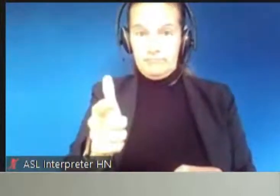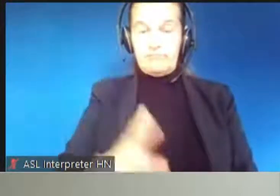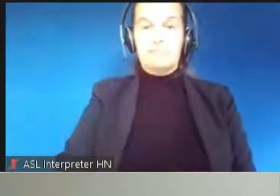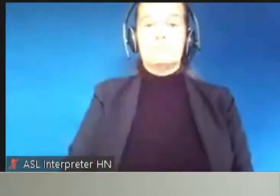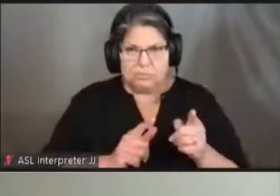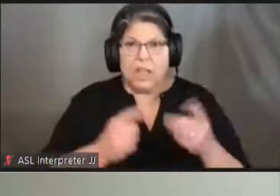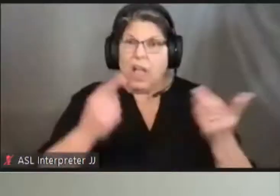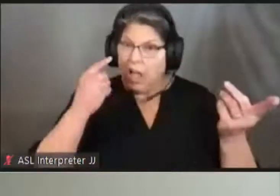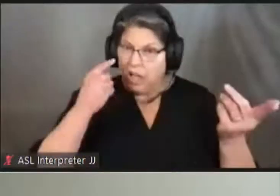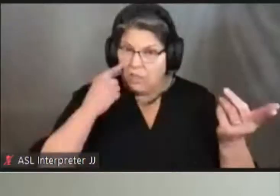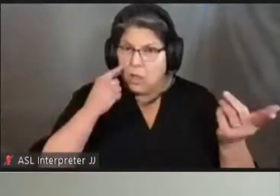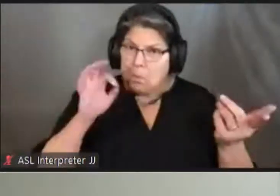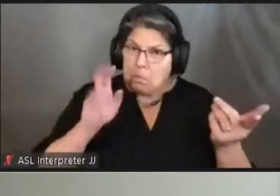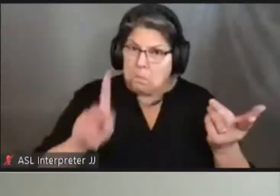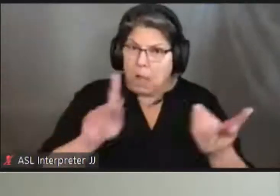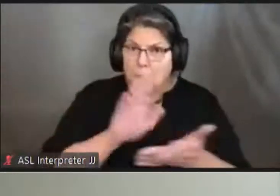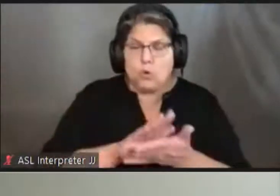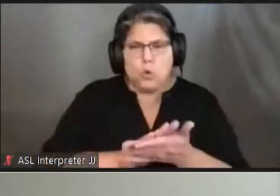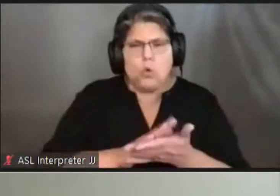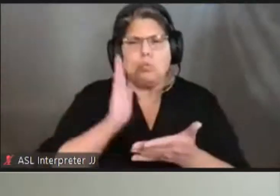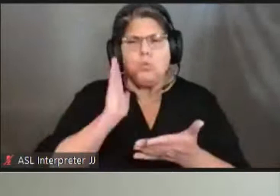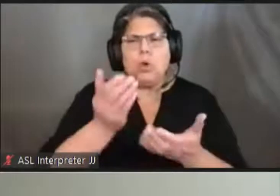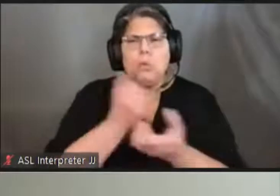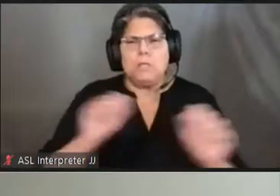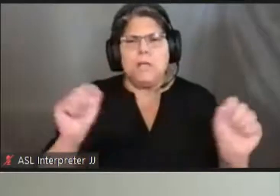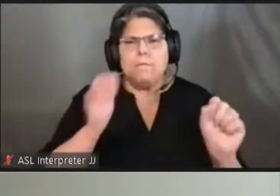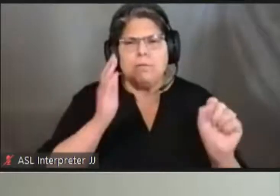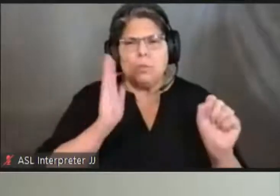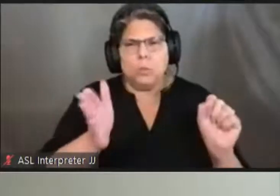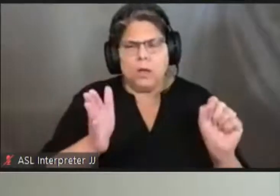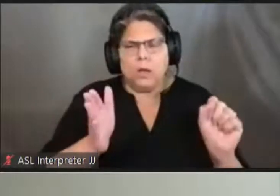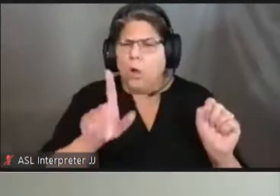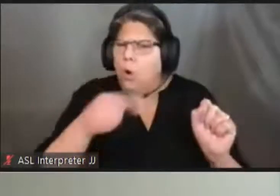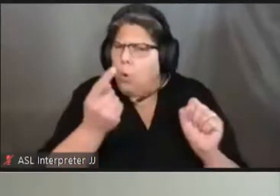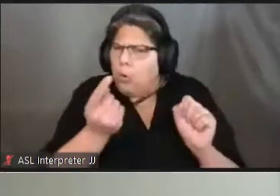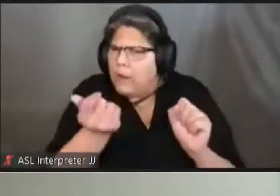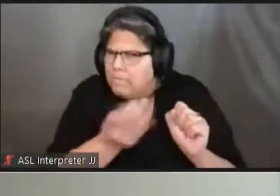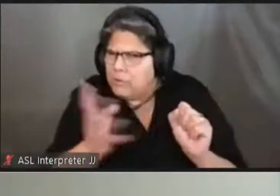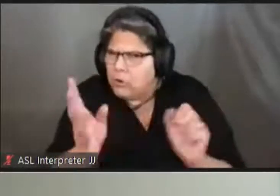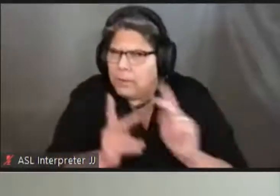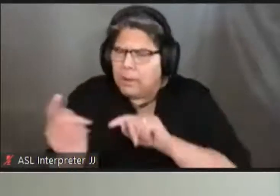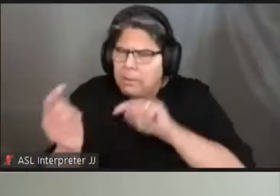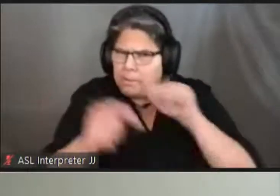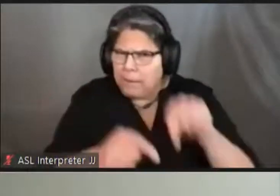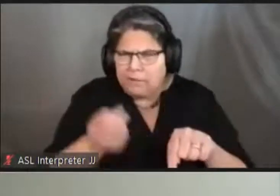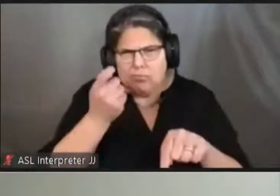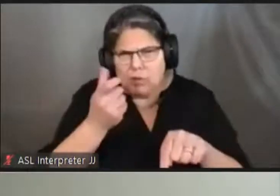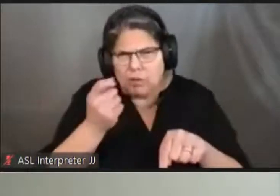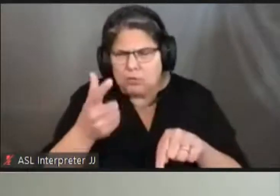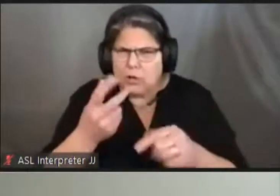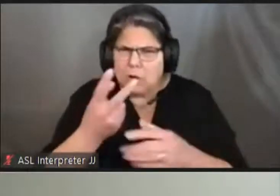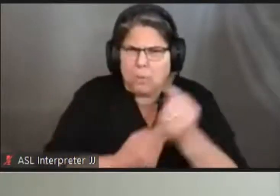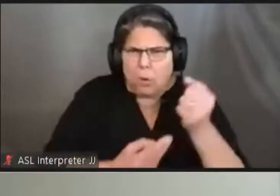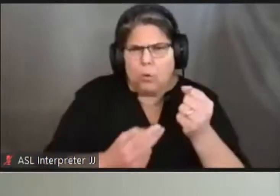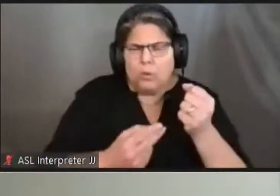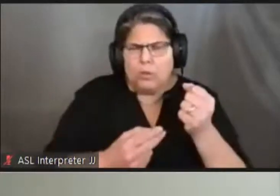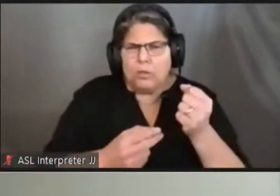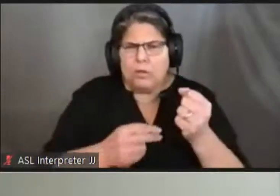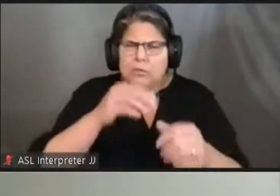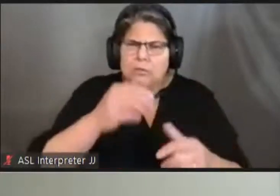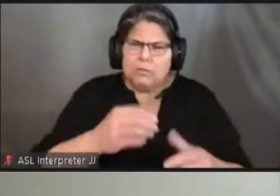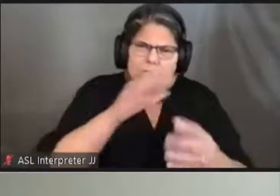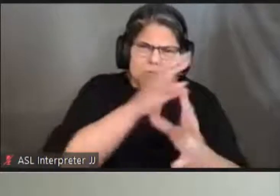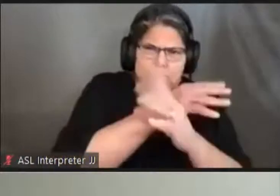thing. They're bringing only some people back for hybrid education, and some people